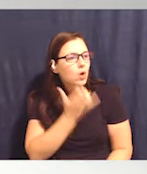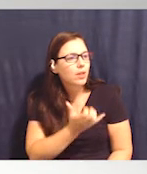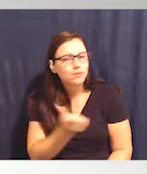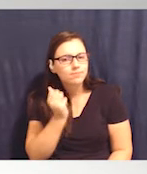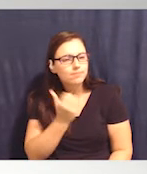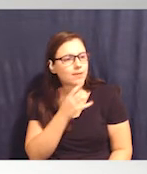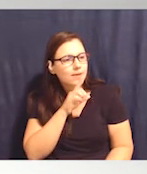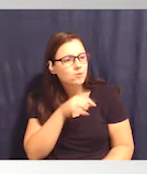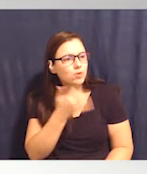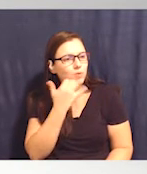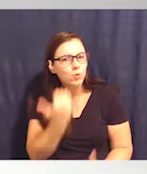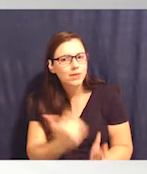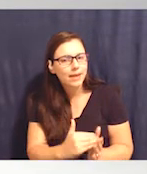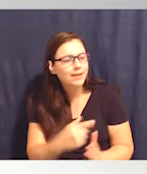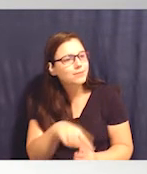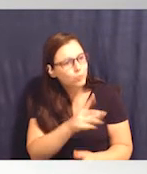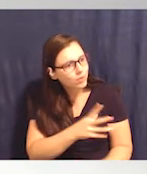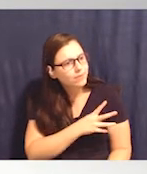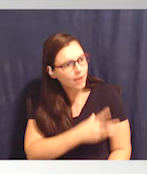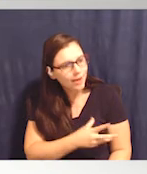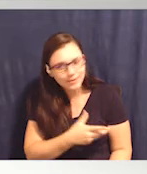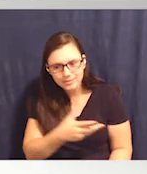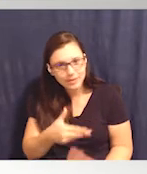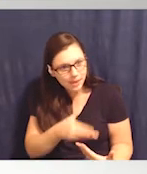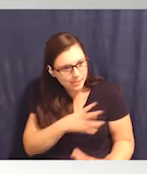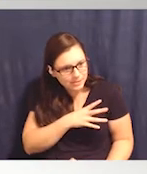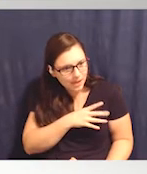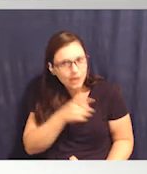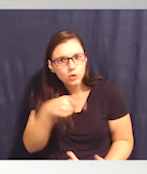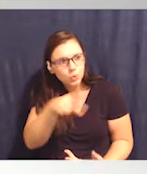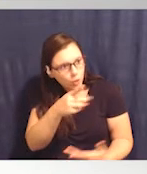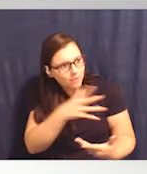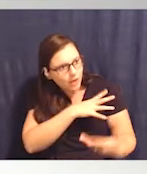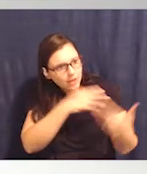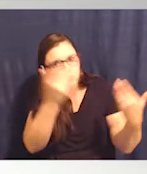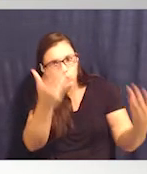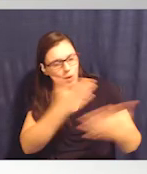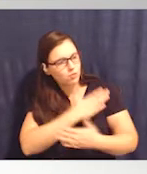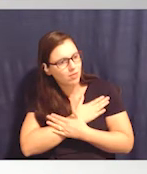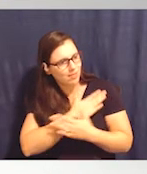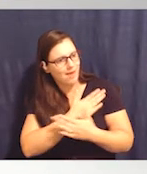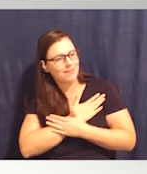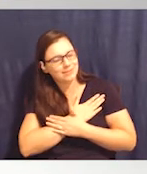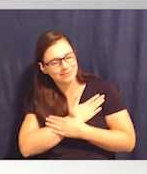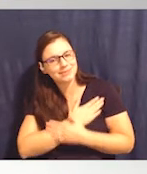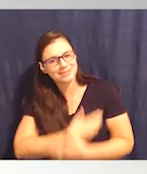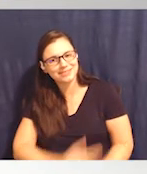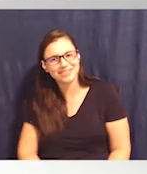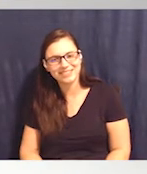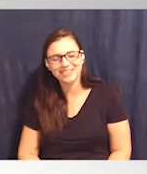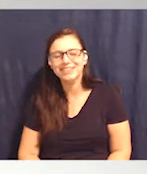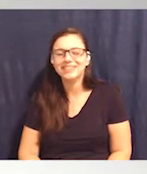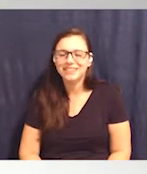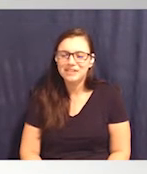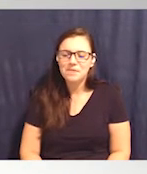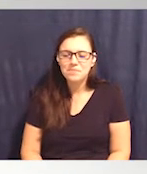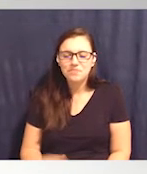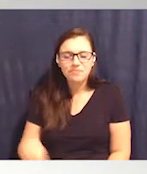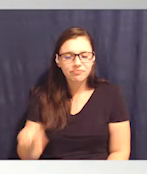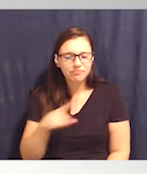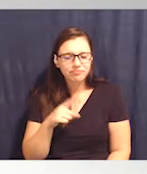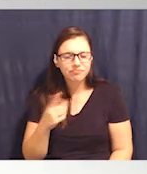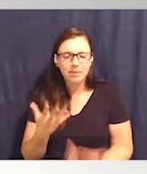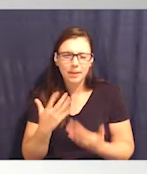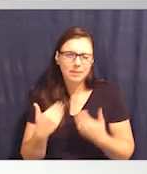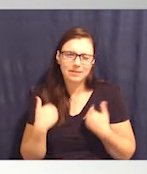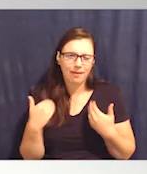are fine. He is fine. You are fine. Just relax. Yeah, we had those, I don't know if you guys are probably mostly too young, but our first